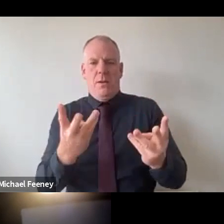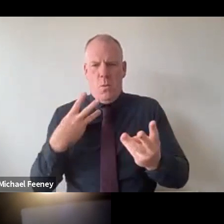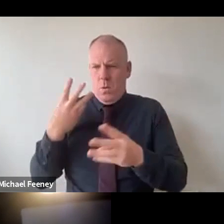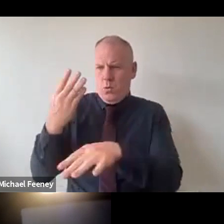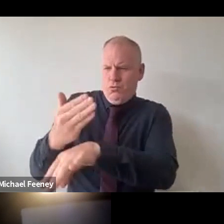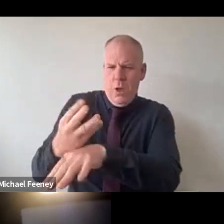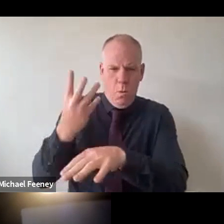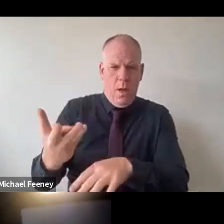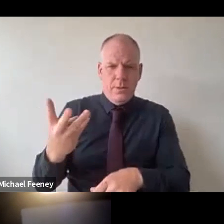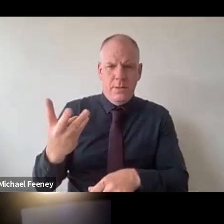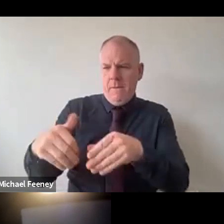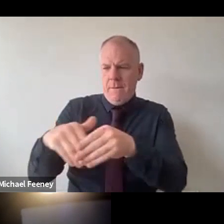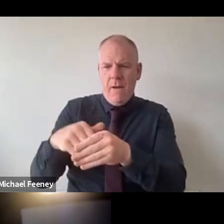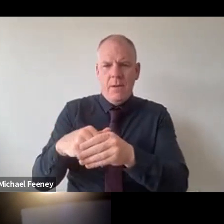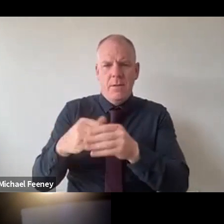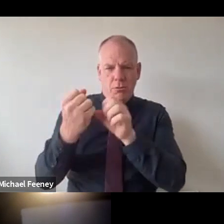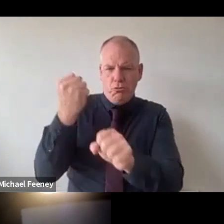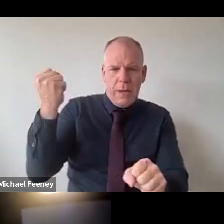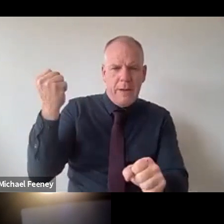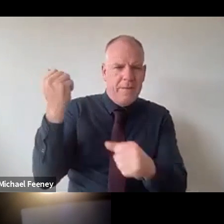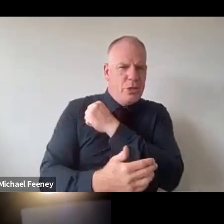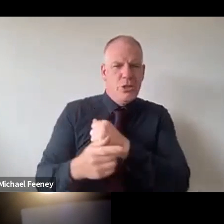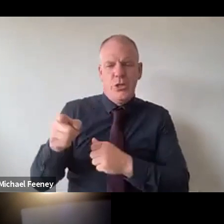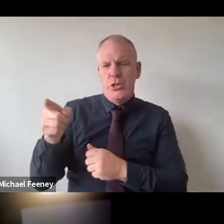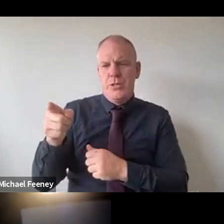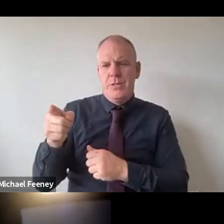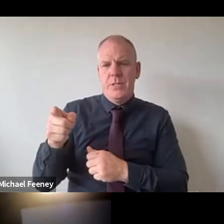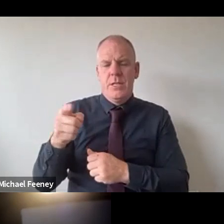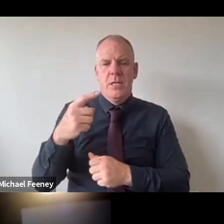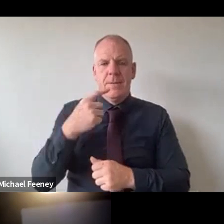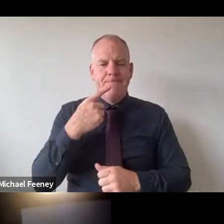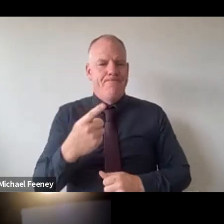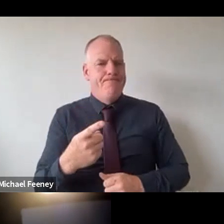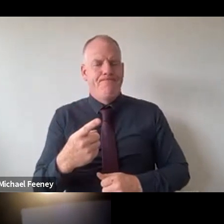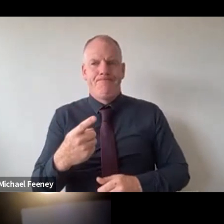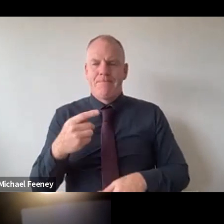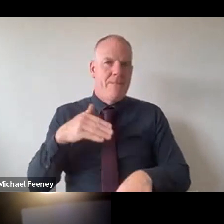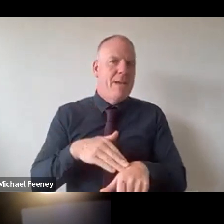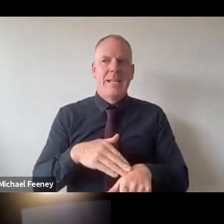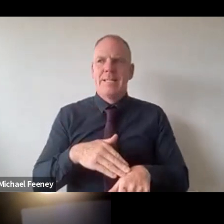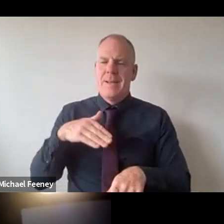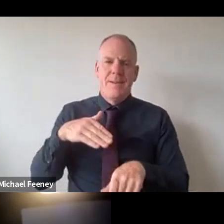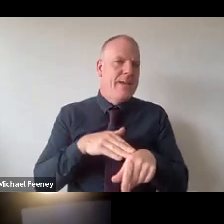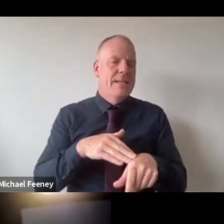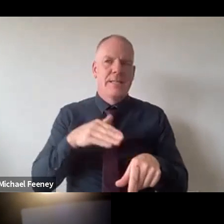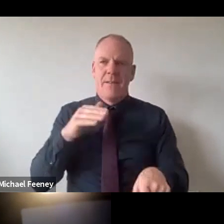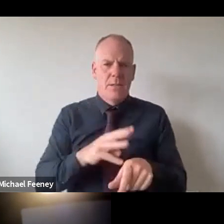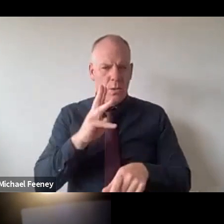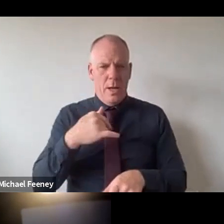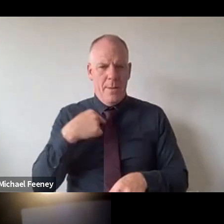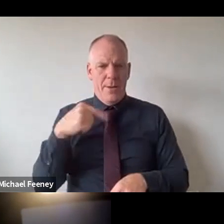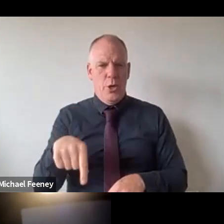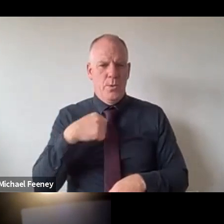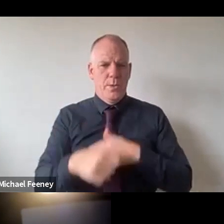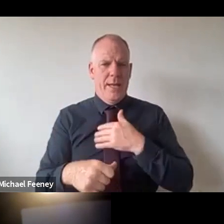I wanted to get into when I got my degree. But this is something that affected me, and that's why I'm here today, to share